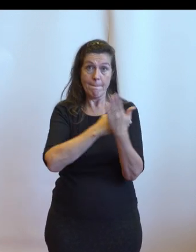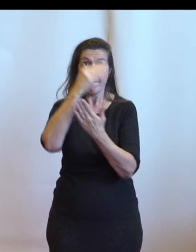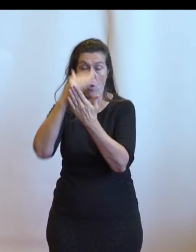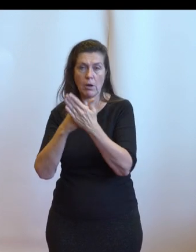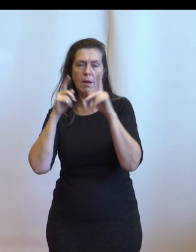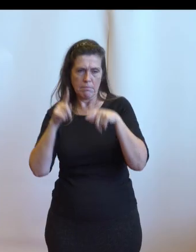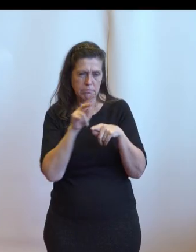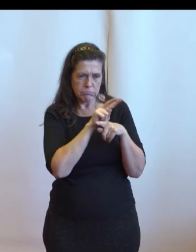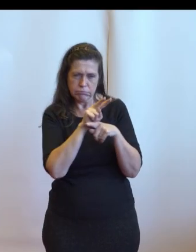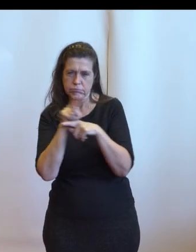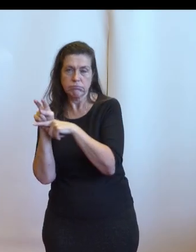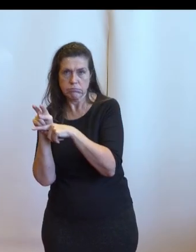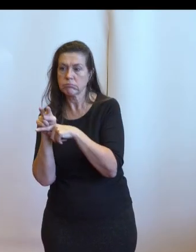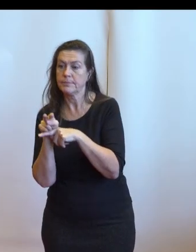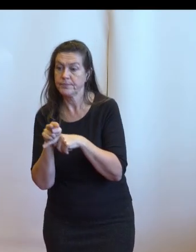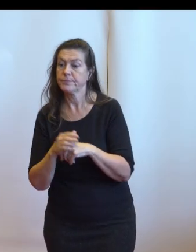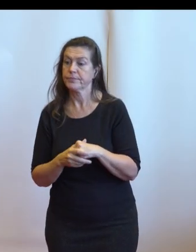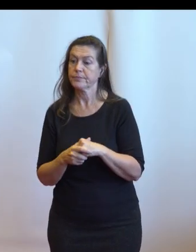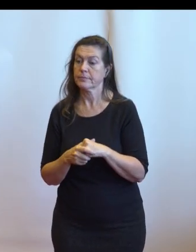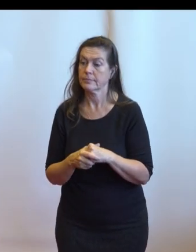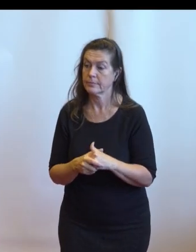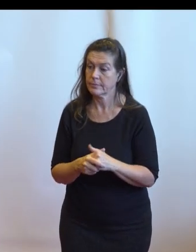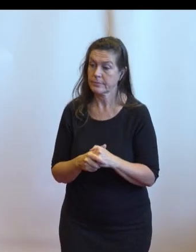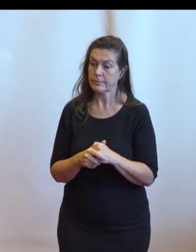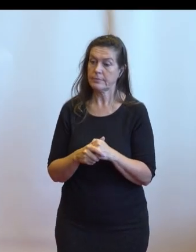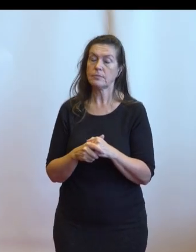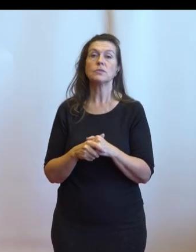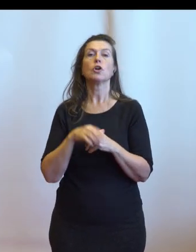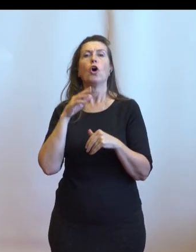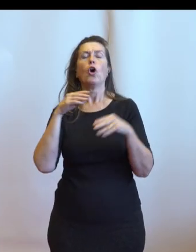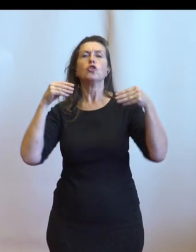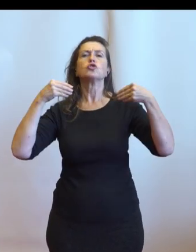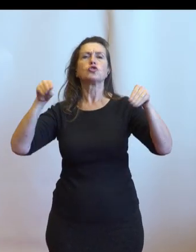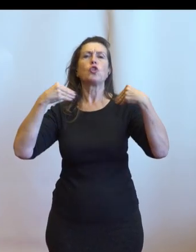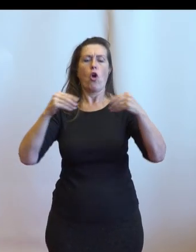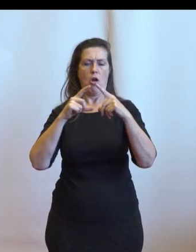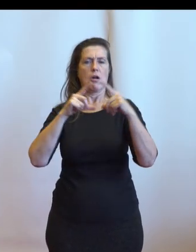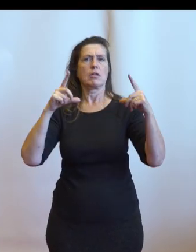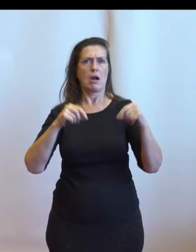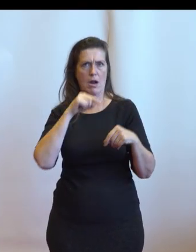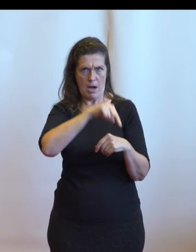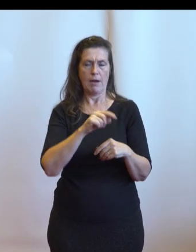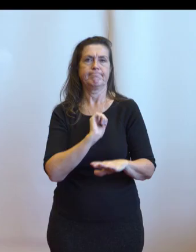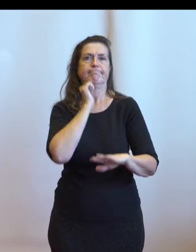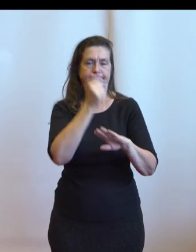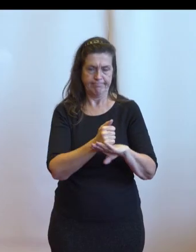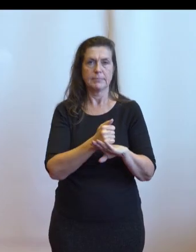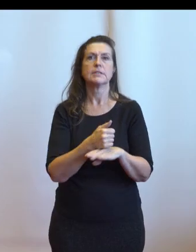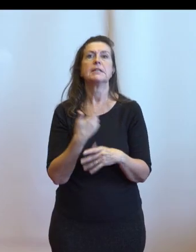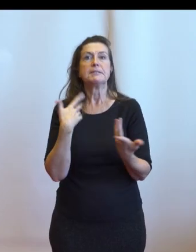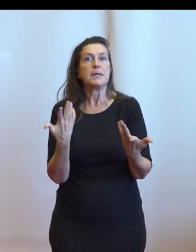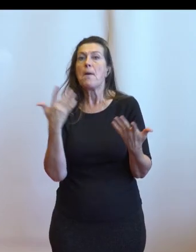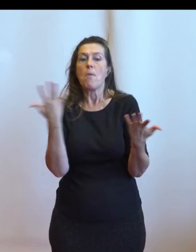established. So now we have scorecards established for our own applications. So we know exactly when we have defined